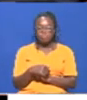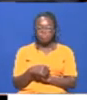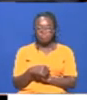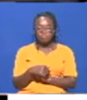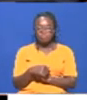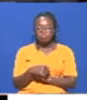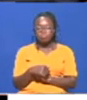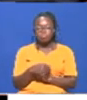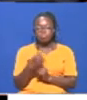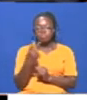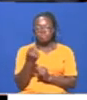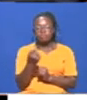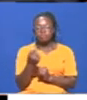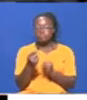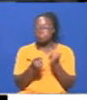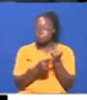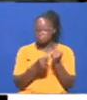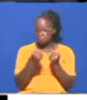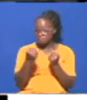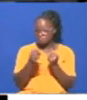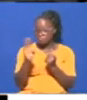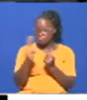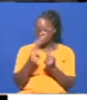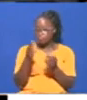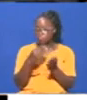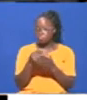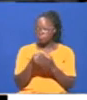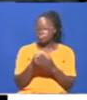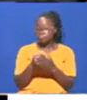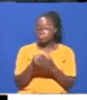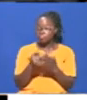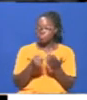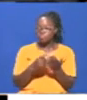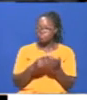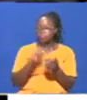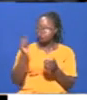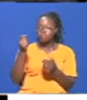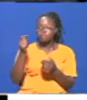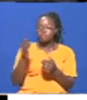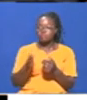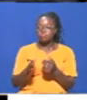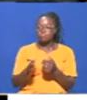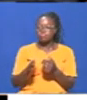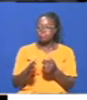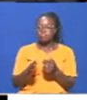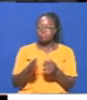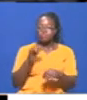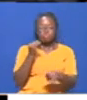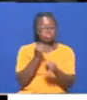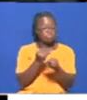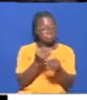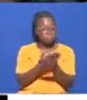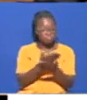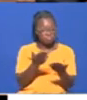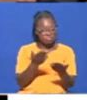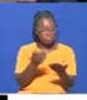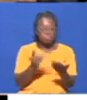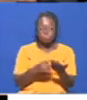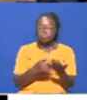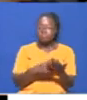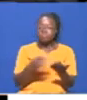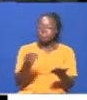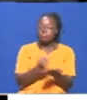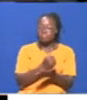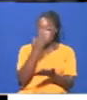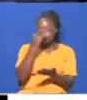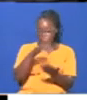2.5 billion shillings facility right here in the country. How many Kenyans will get jobs there, and why did you choose